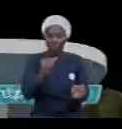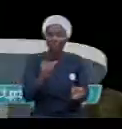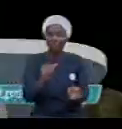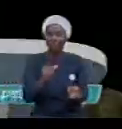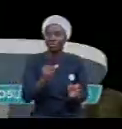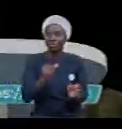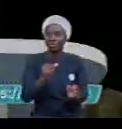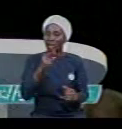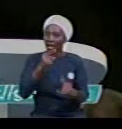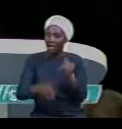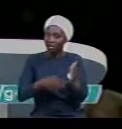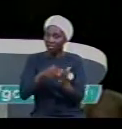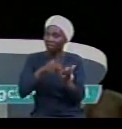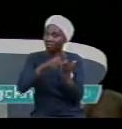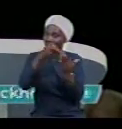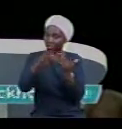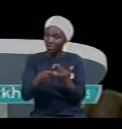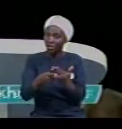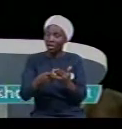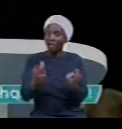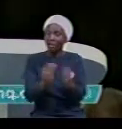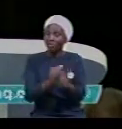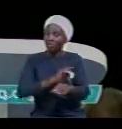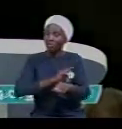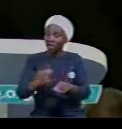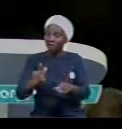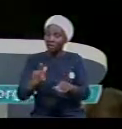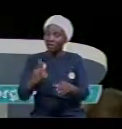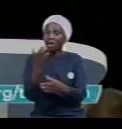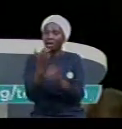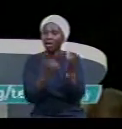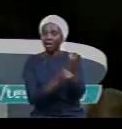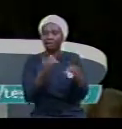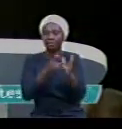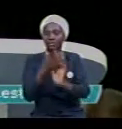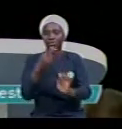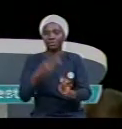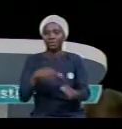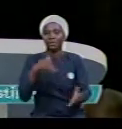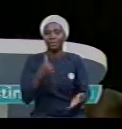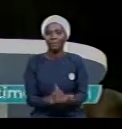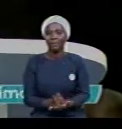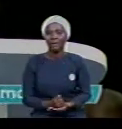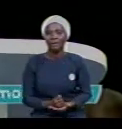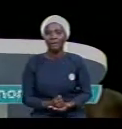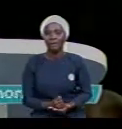crusade empty-handed. All things possible. We'll go online now, please.